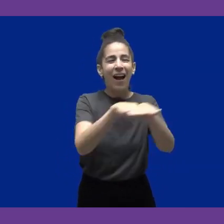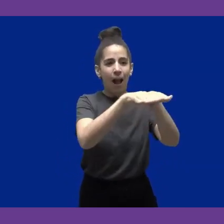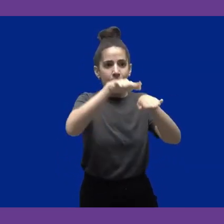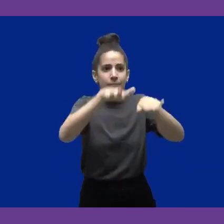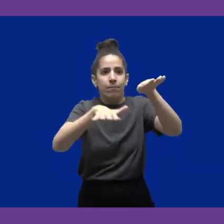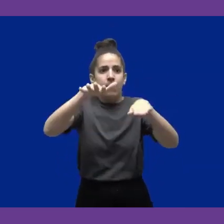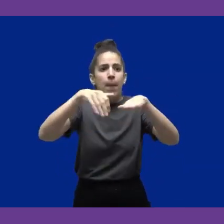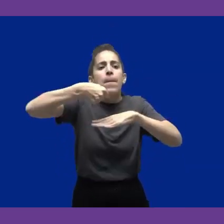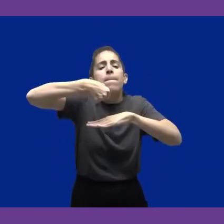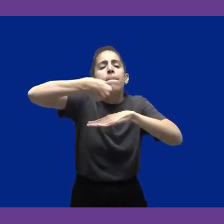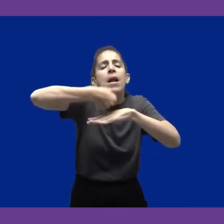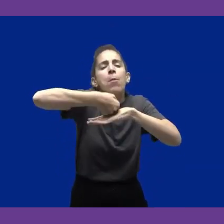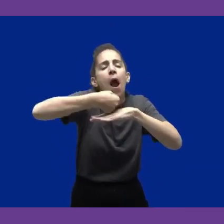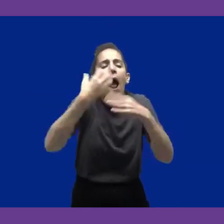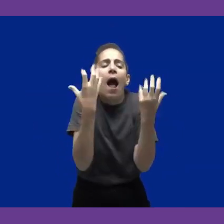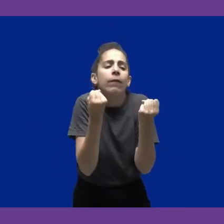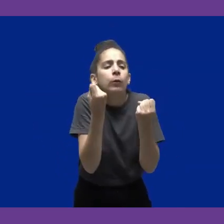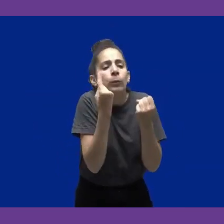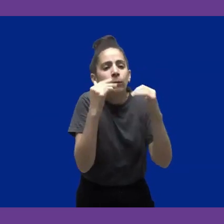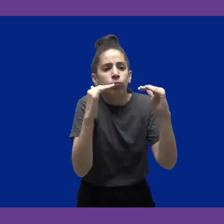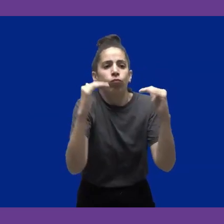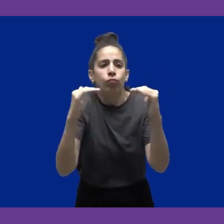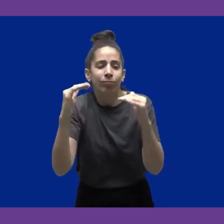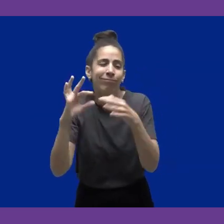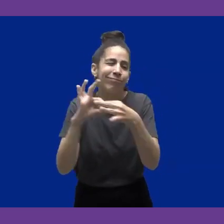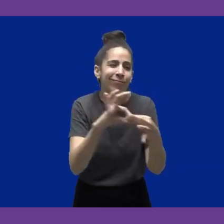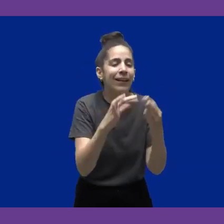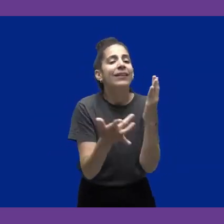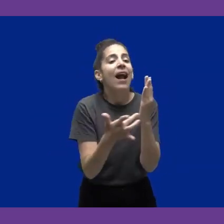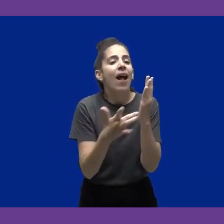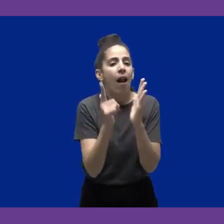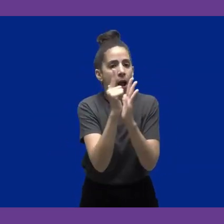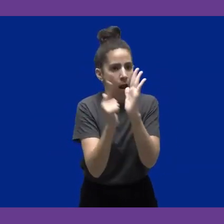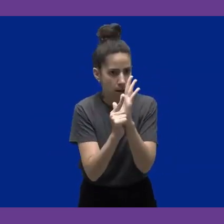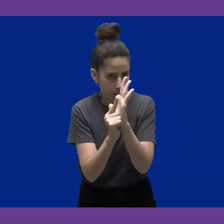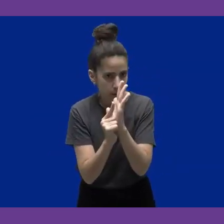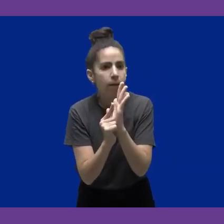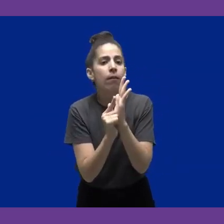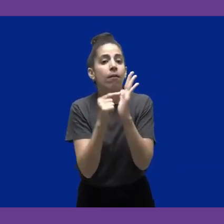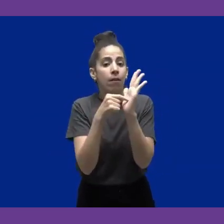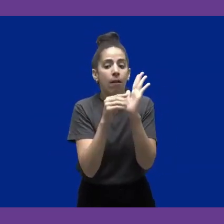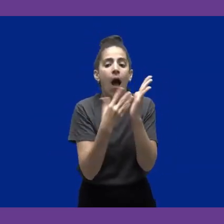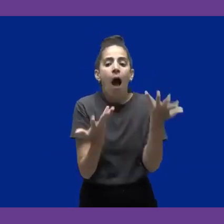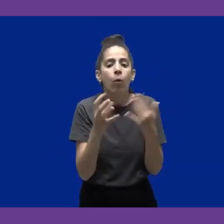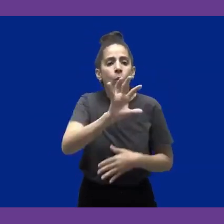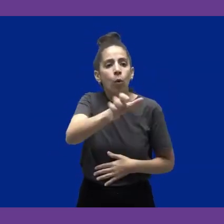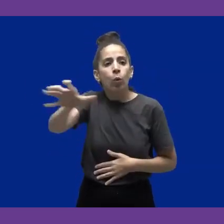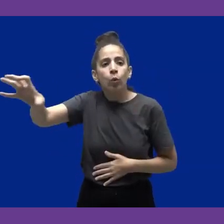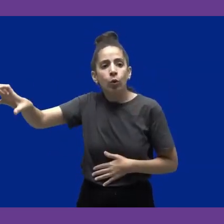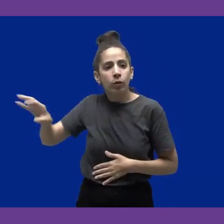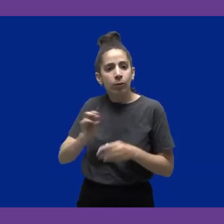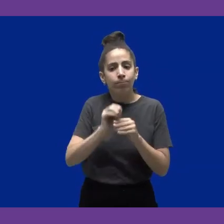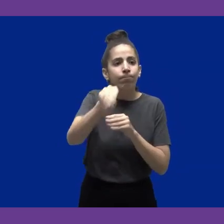comply in all the specific countries. So if the standards are voluntary, it's not enough to comply with